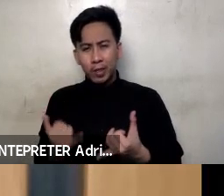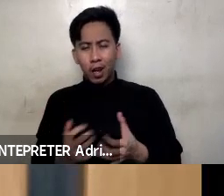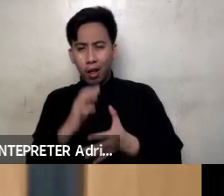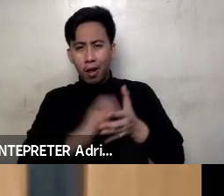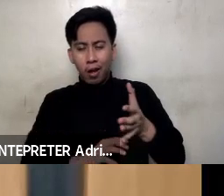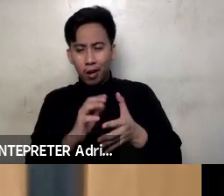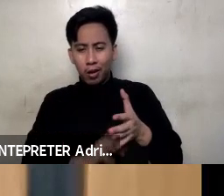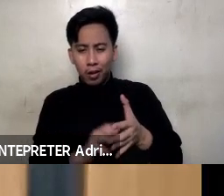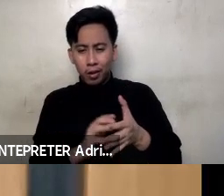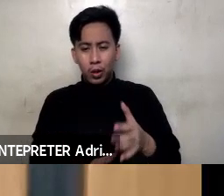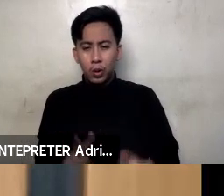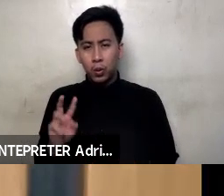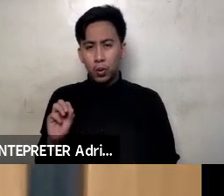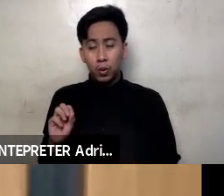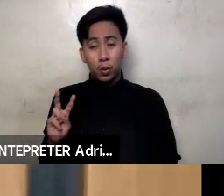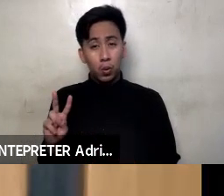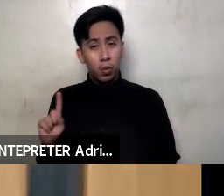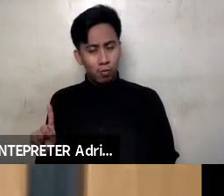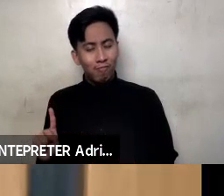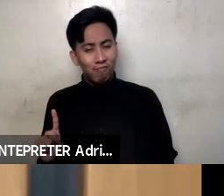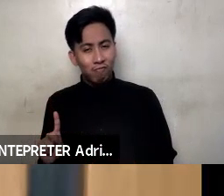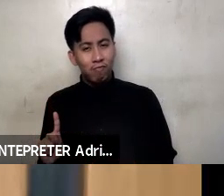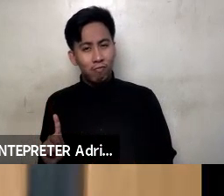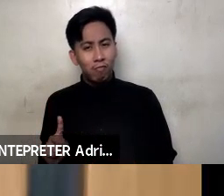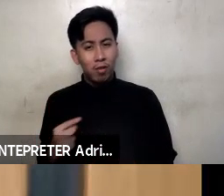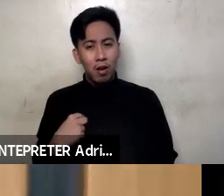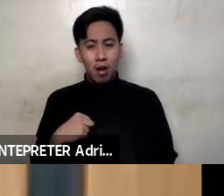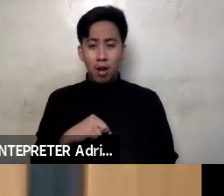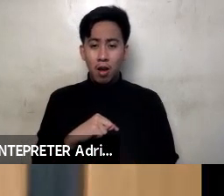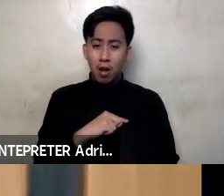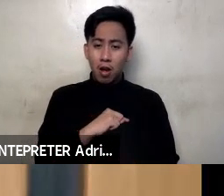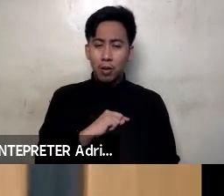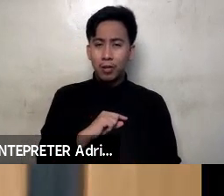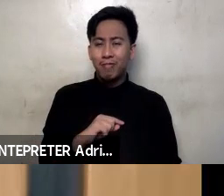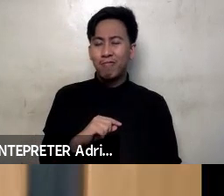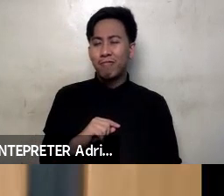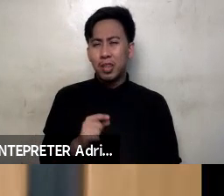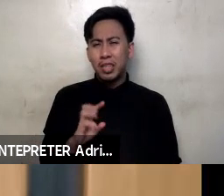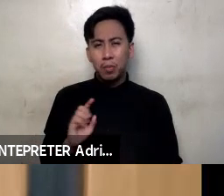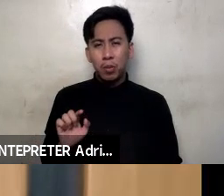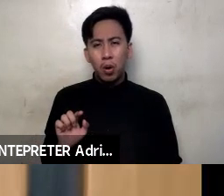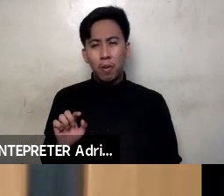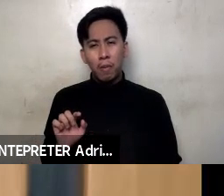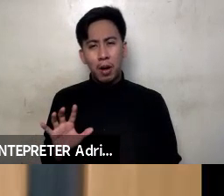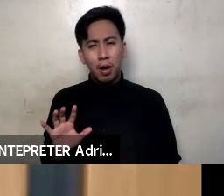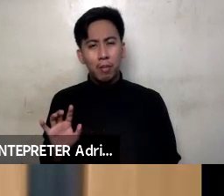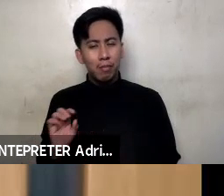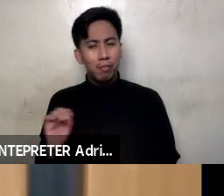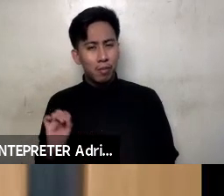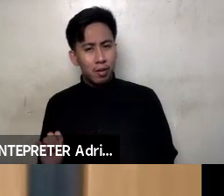3.35% in 2021, wasted from 6.5% in 2019